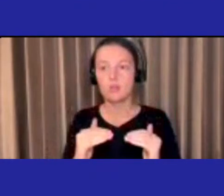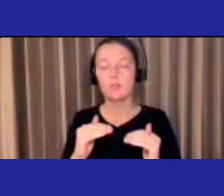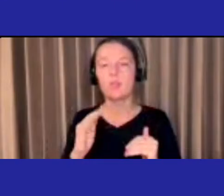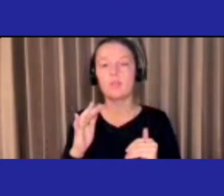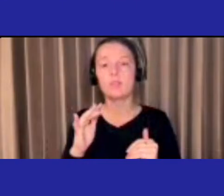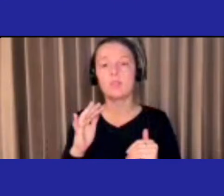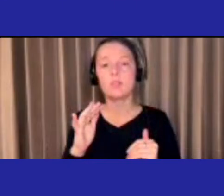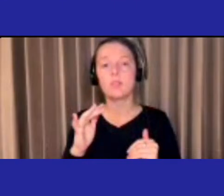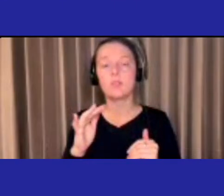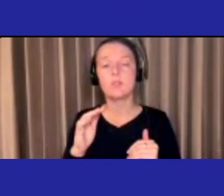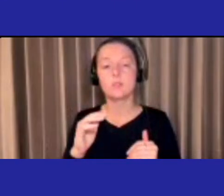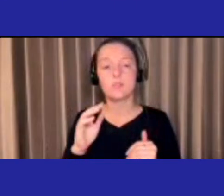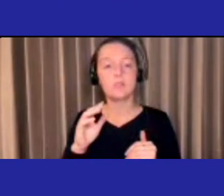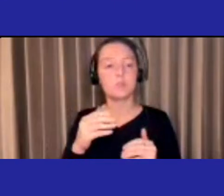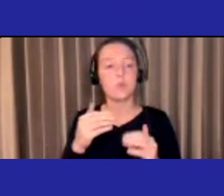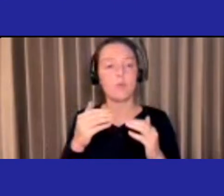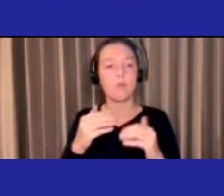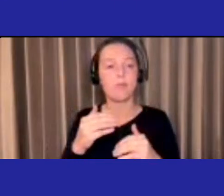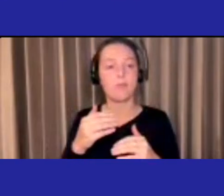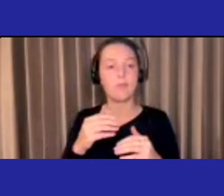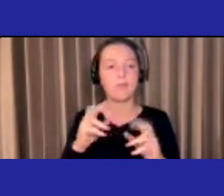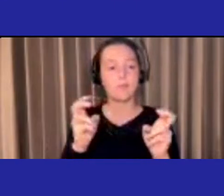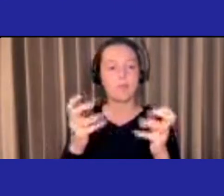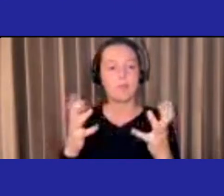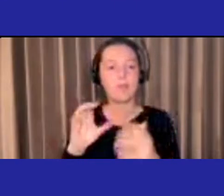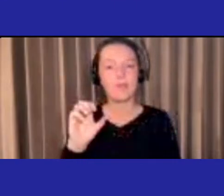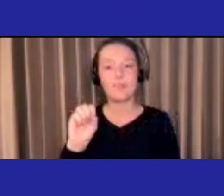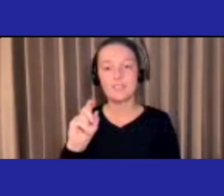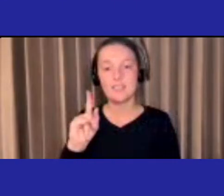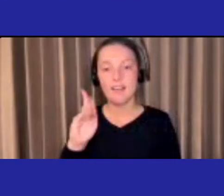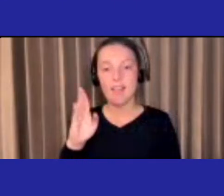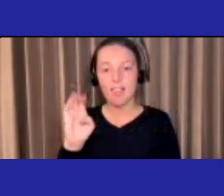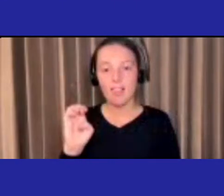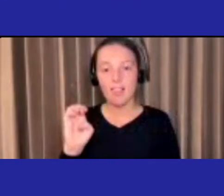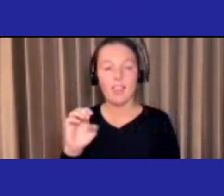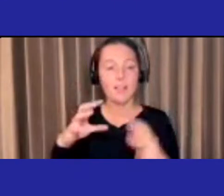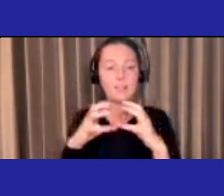clinical champions, Dr. Rivlin is here today, who is